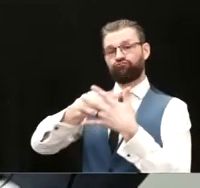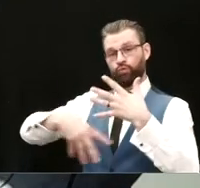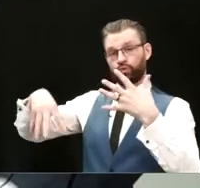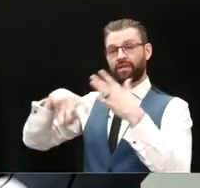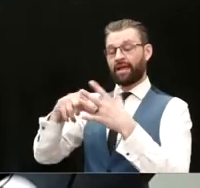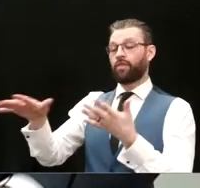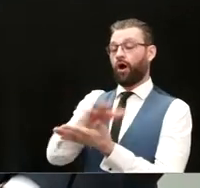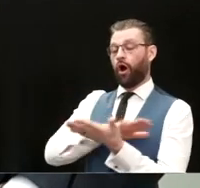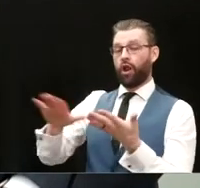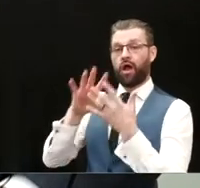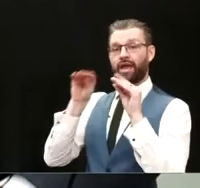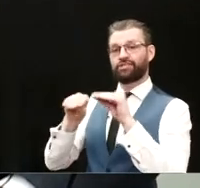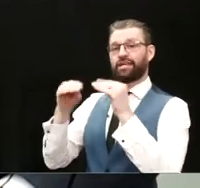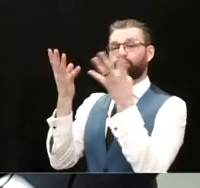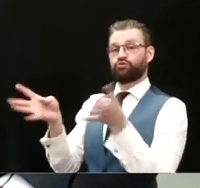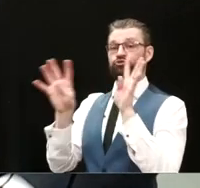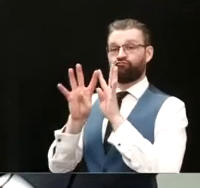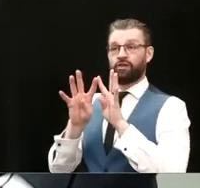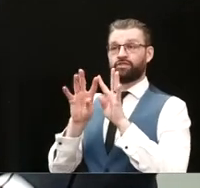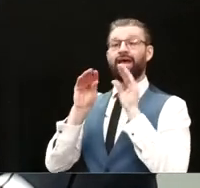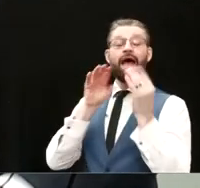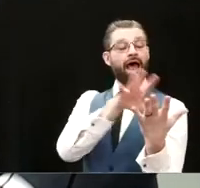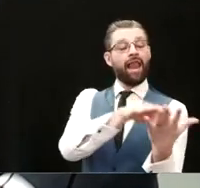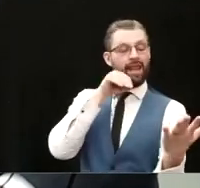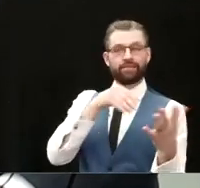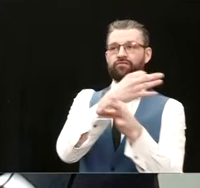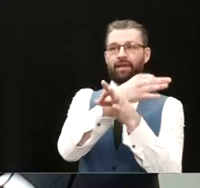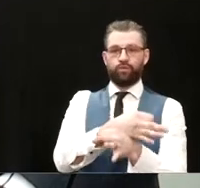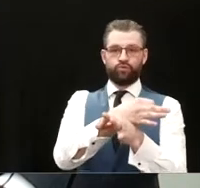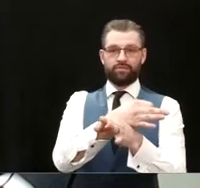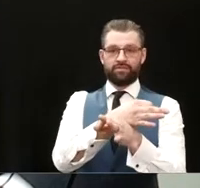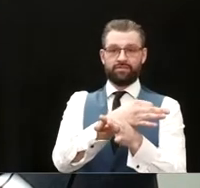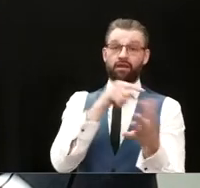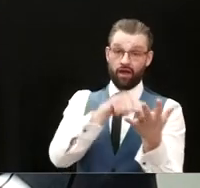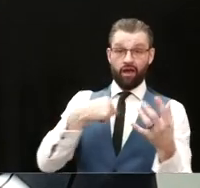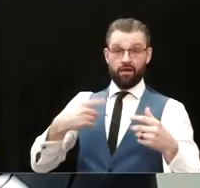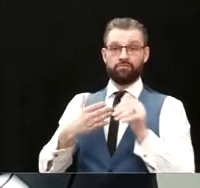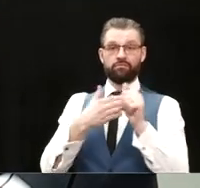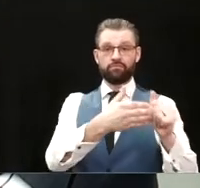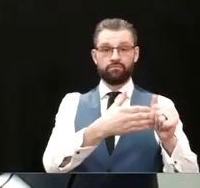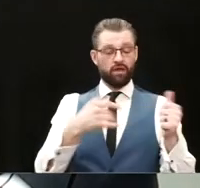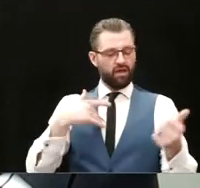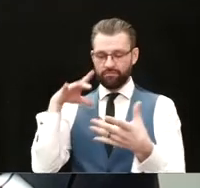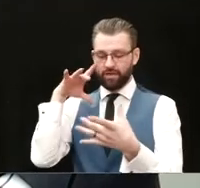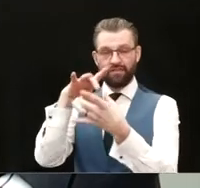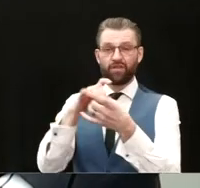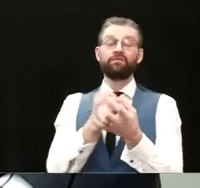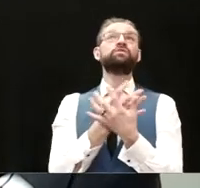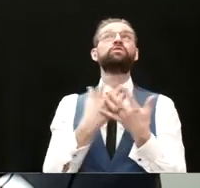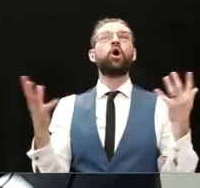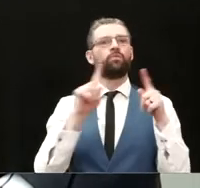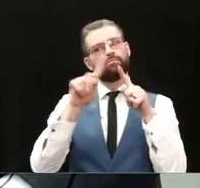the Holocaust Educational Trust's Lesson from Auschwitz program. I have been a part, along with so many